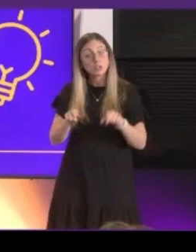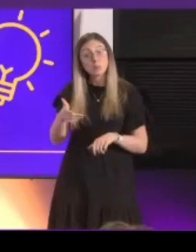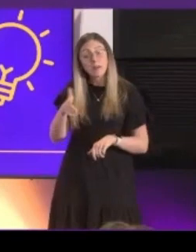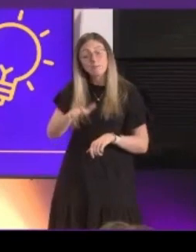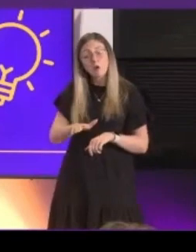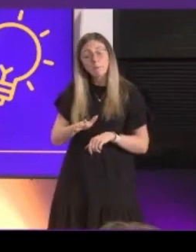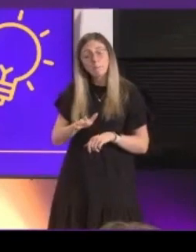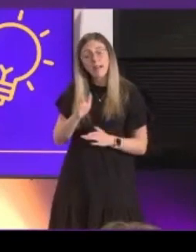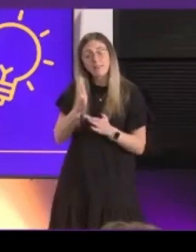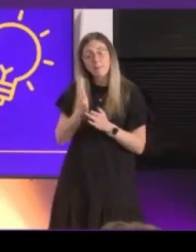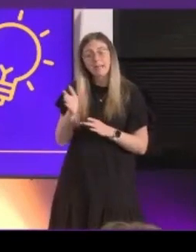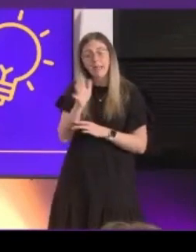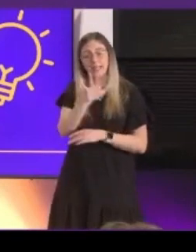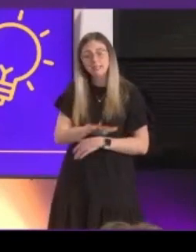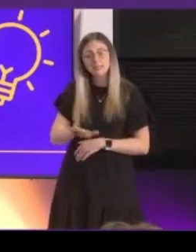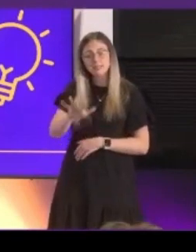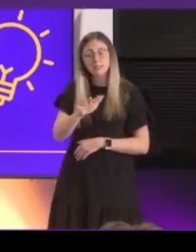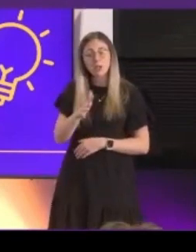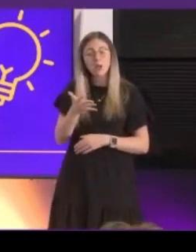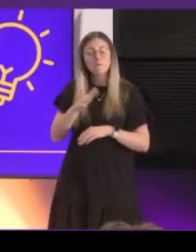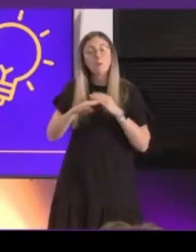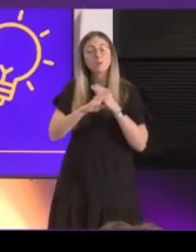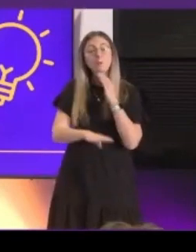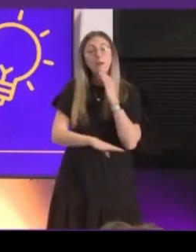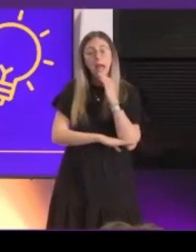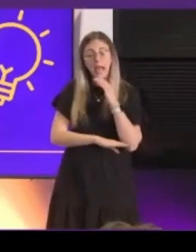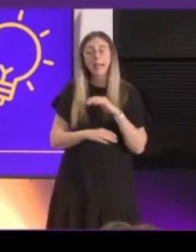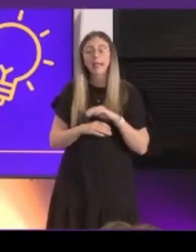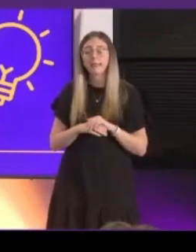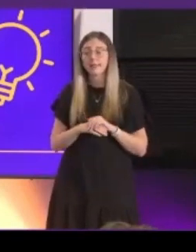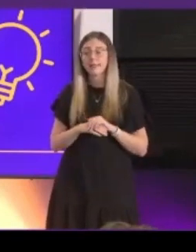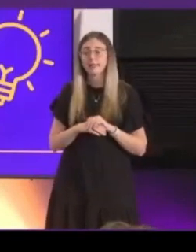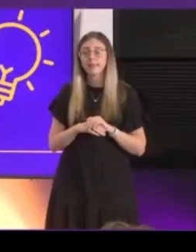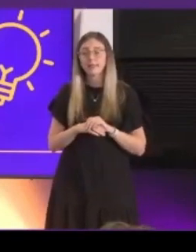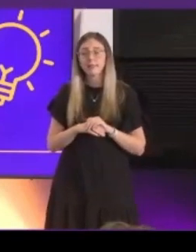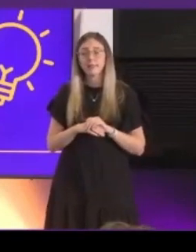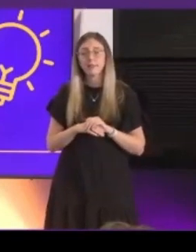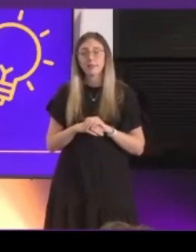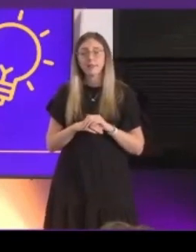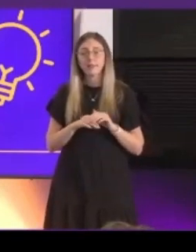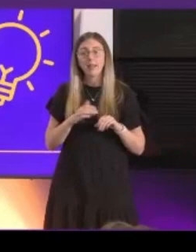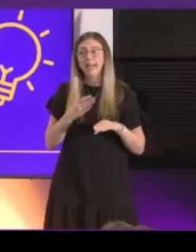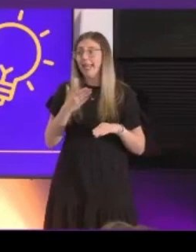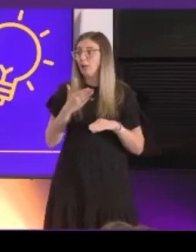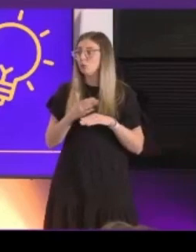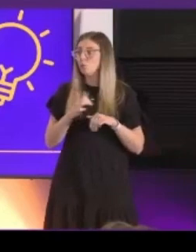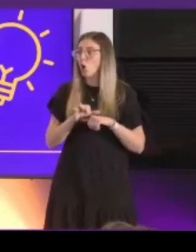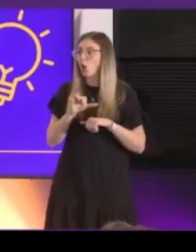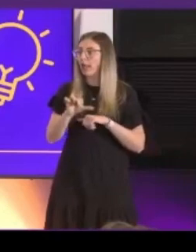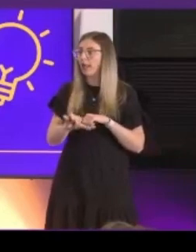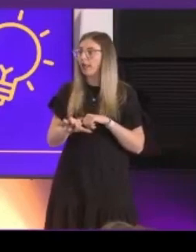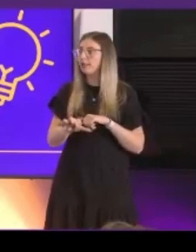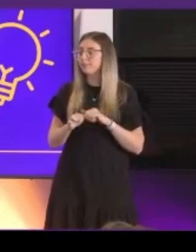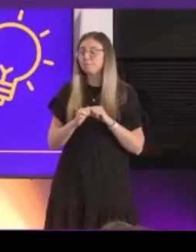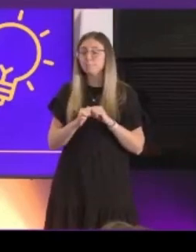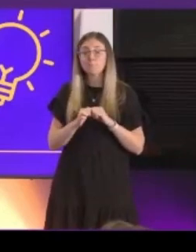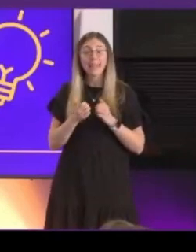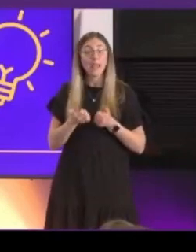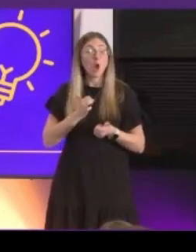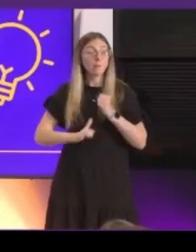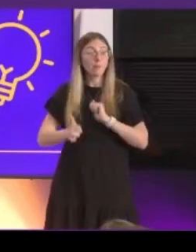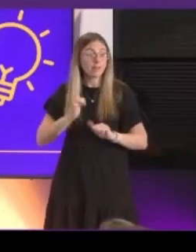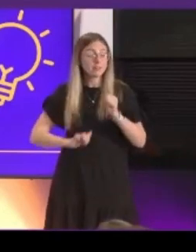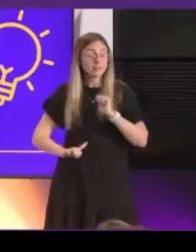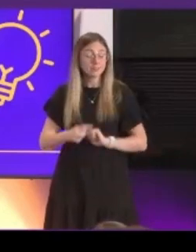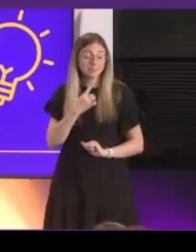East. Speak to him. He's from Dubai. He's sat just behind Shani, and he paid us a huge compliment. He said,